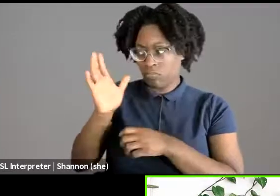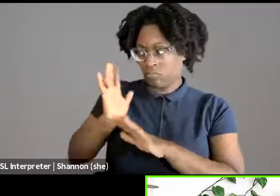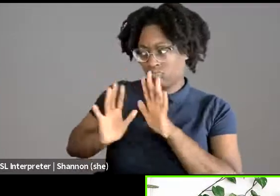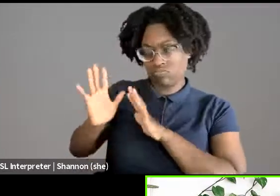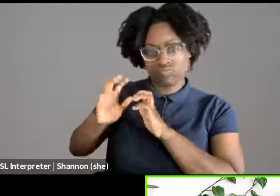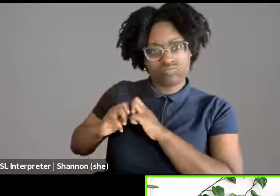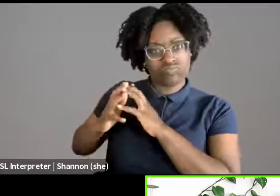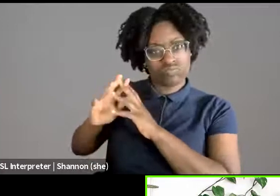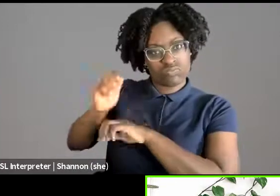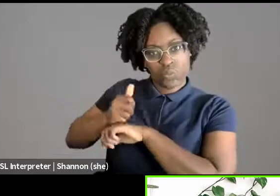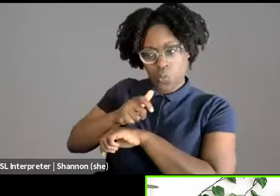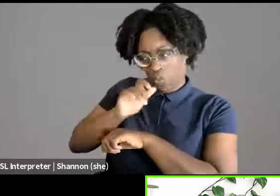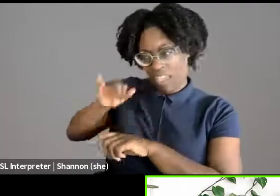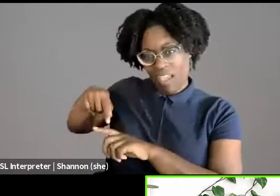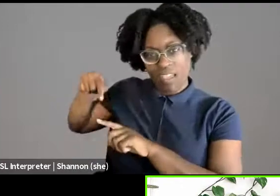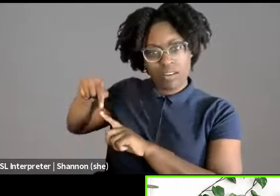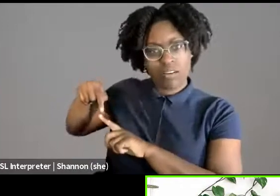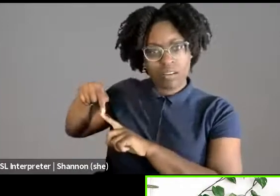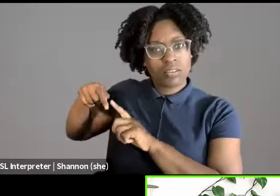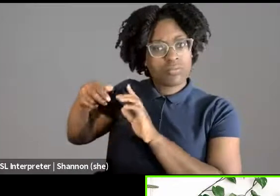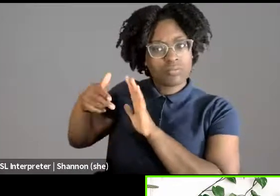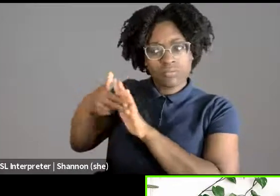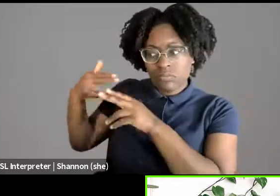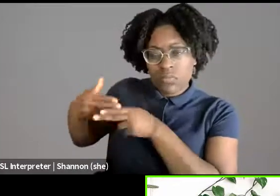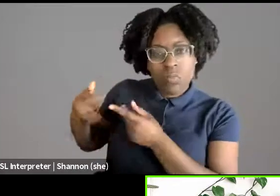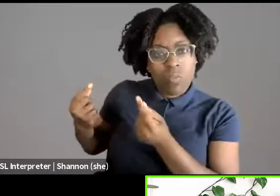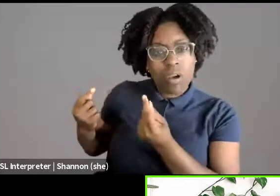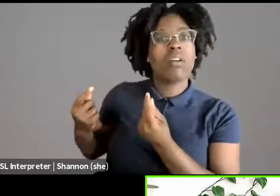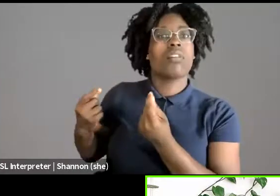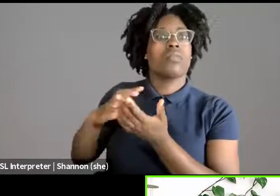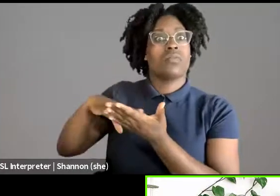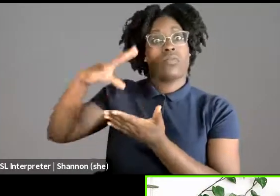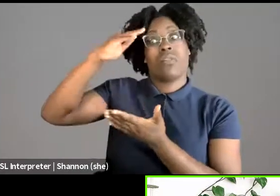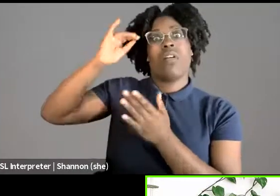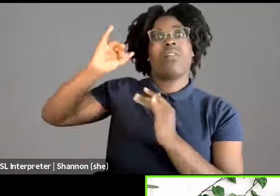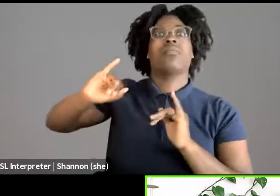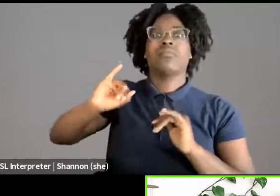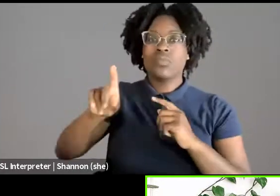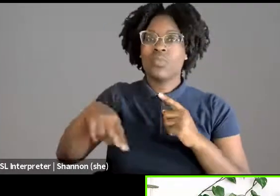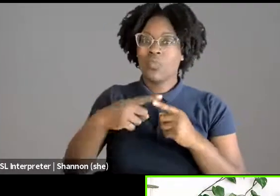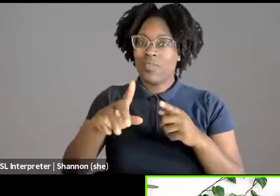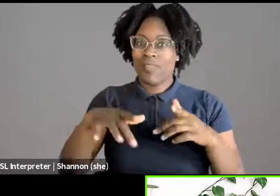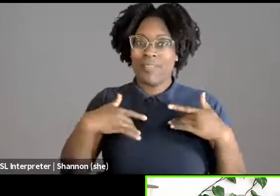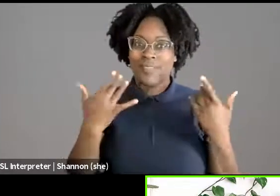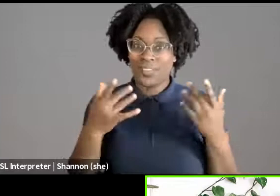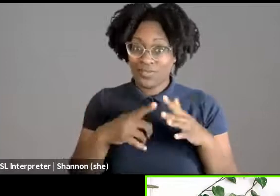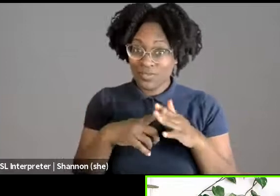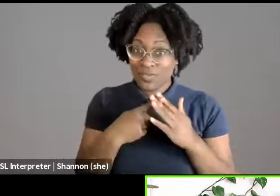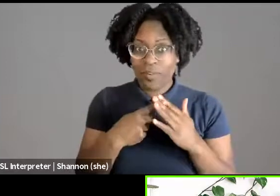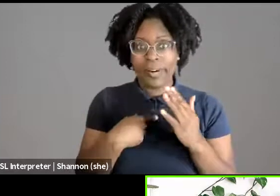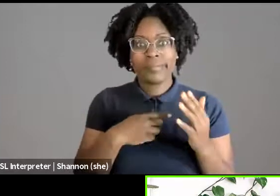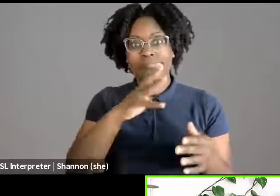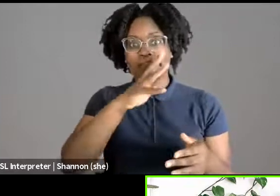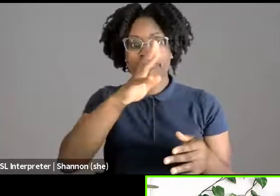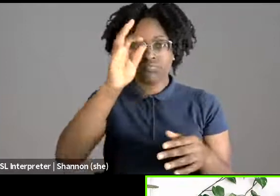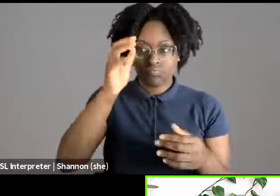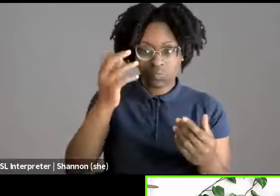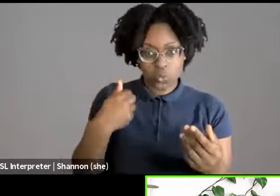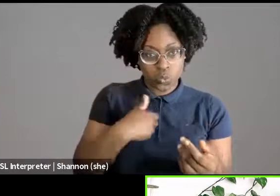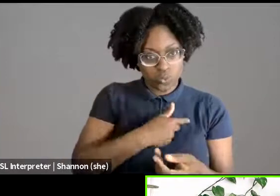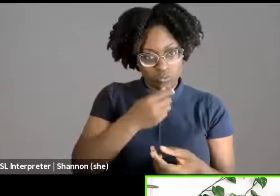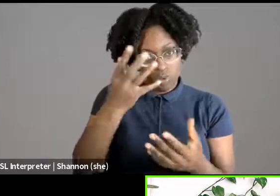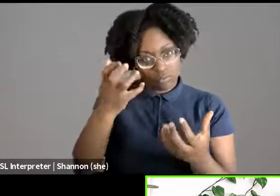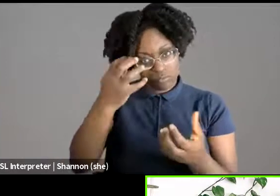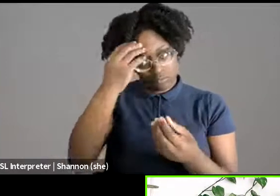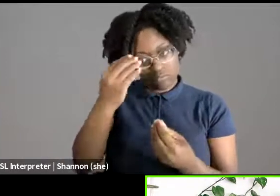way. That relationship will hopefully change, again, ideally, some of the ways in which